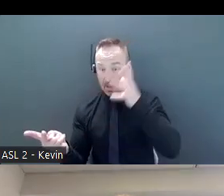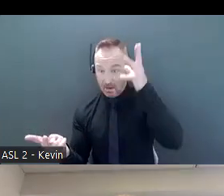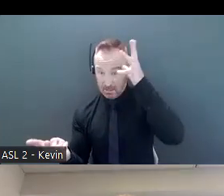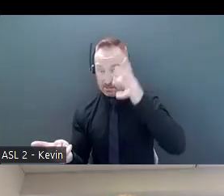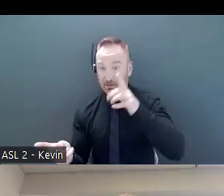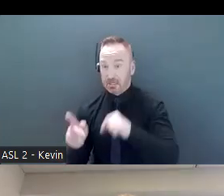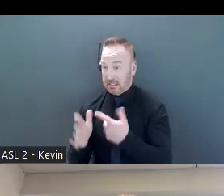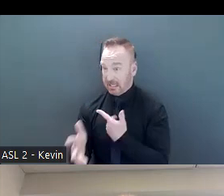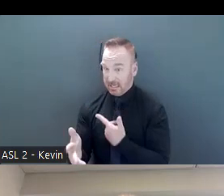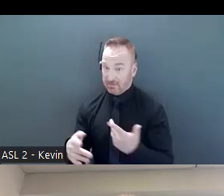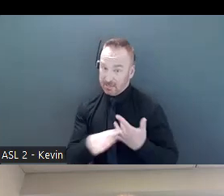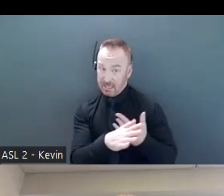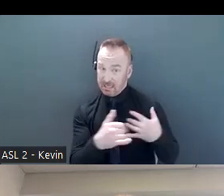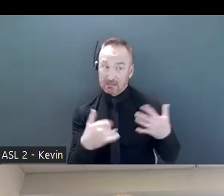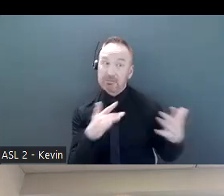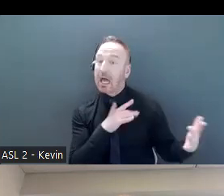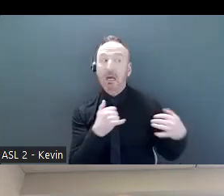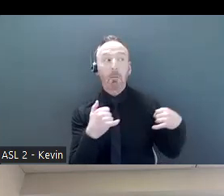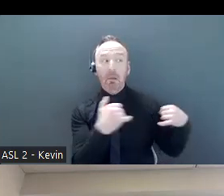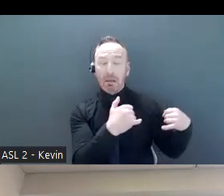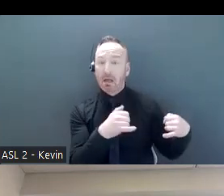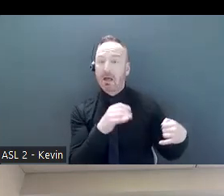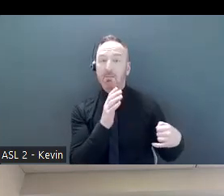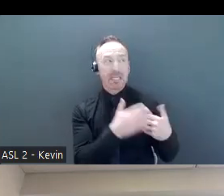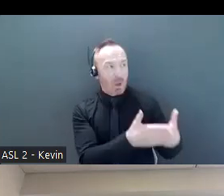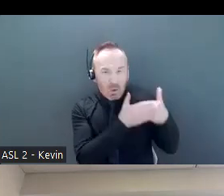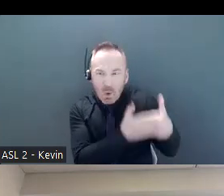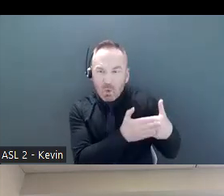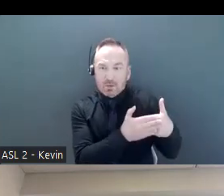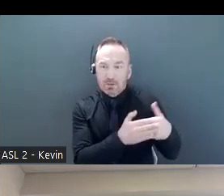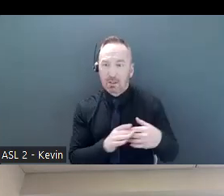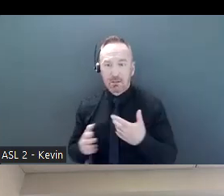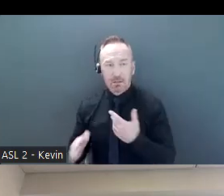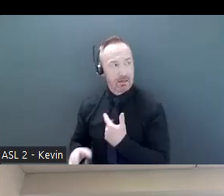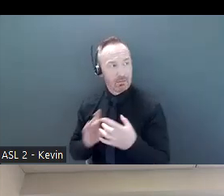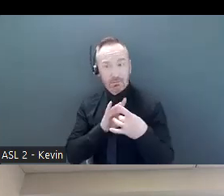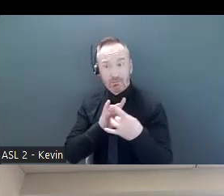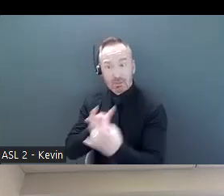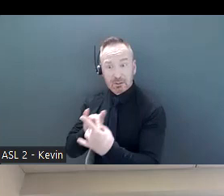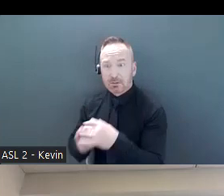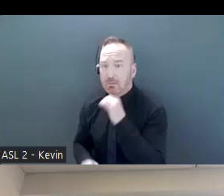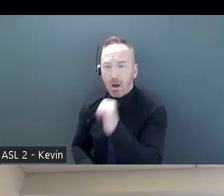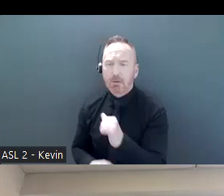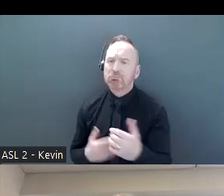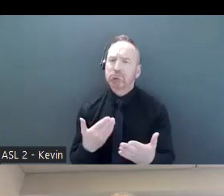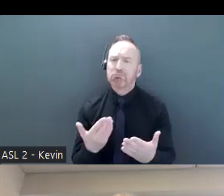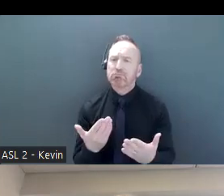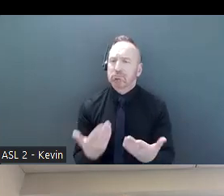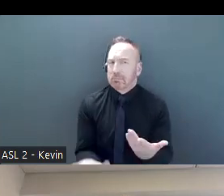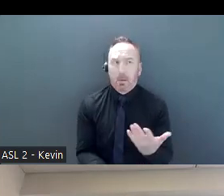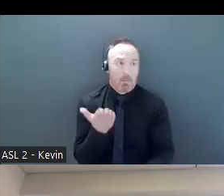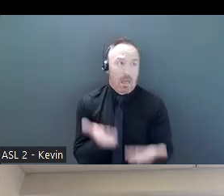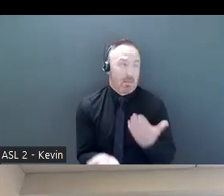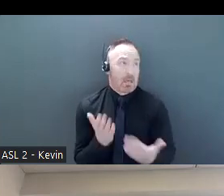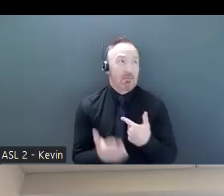prior close, meaningful relationship with the child. So easiest example there, a grandparent hasn't lived in the city of Toronto for